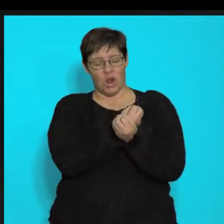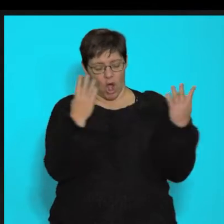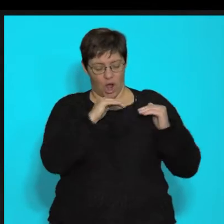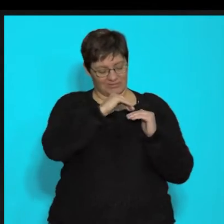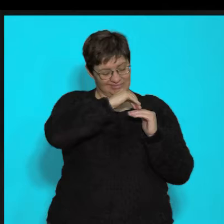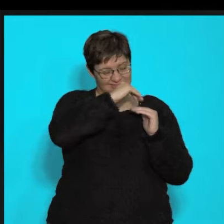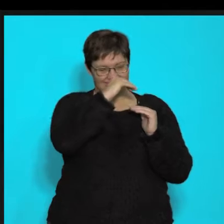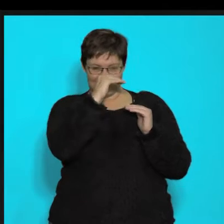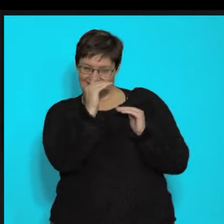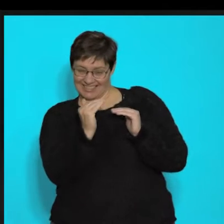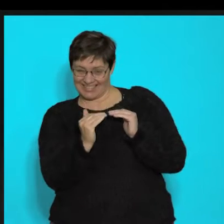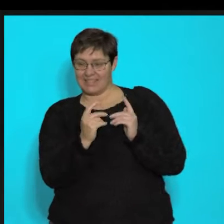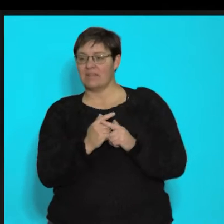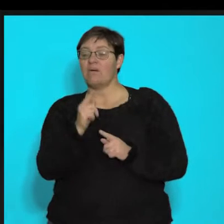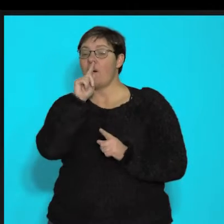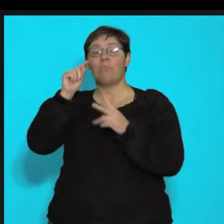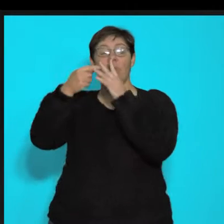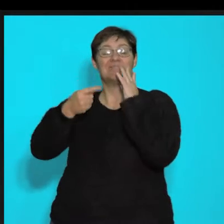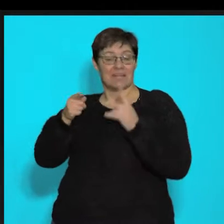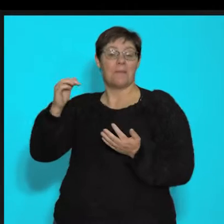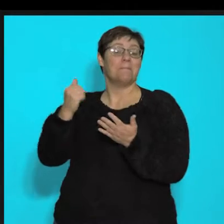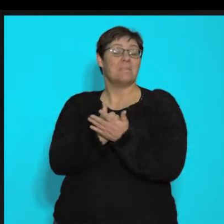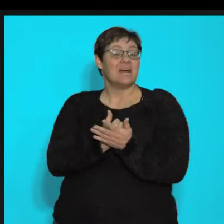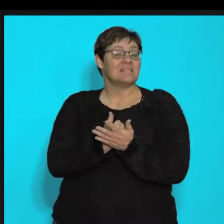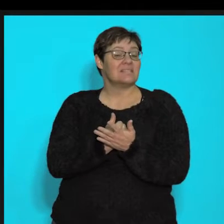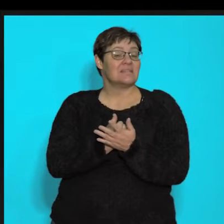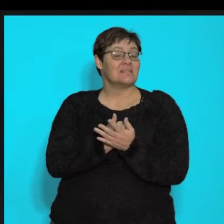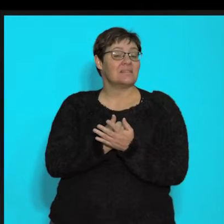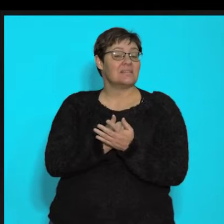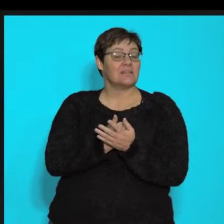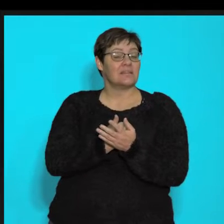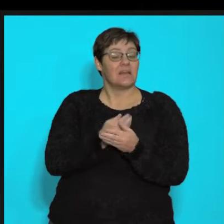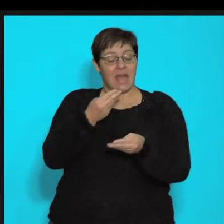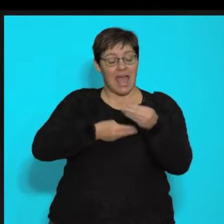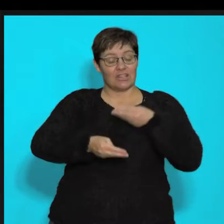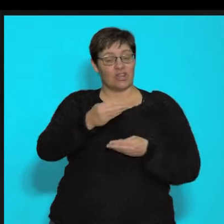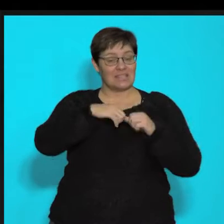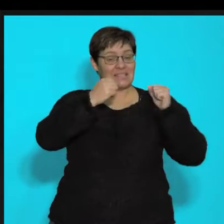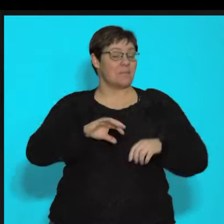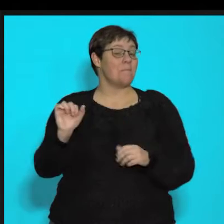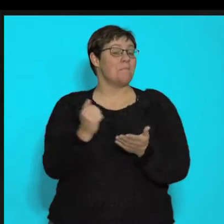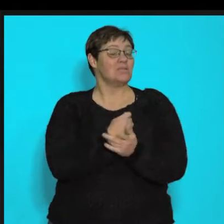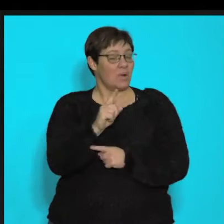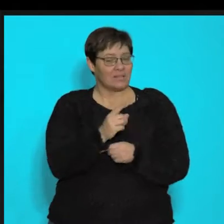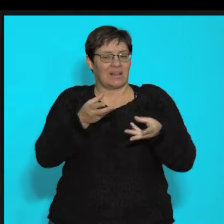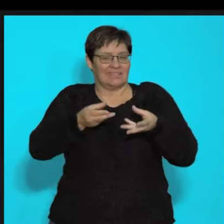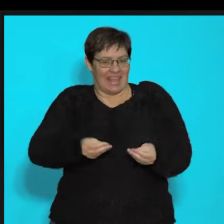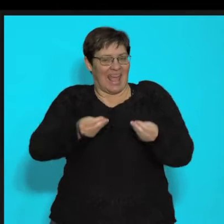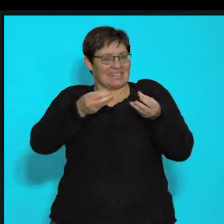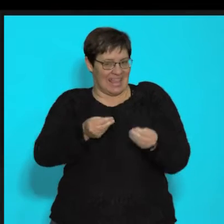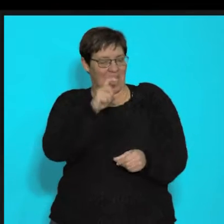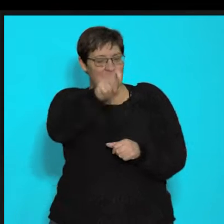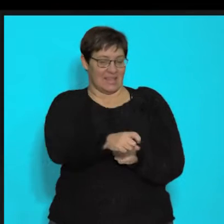lot of mucus. Now, if you go to one of our points, what must a gaseous exchange system be? It must be